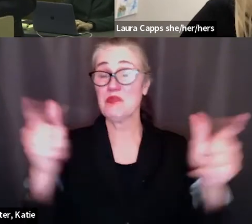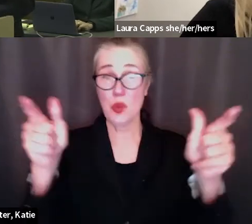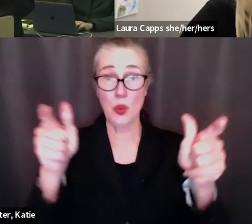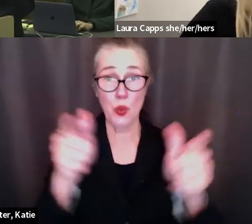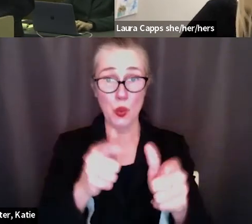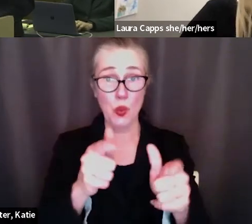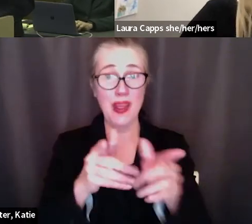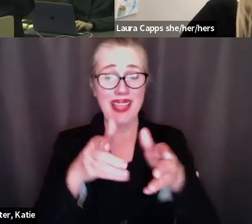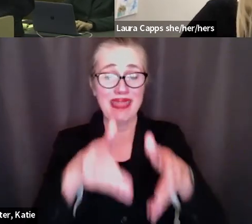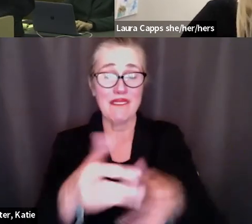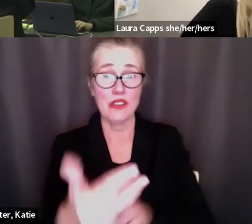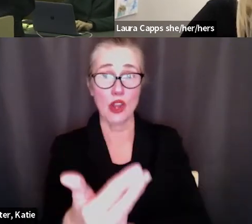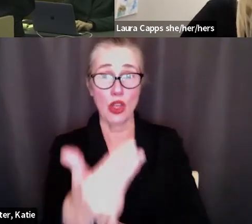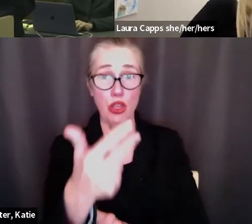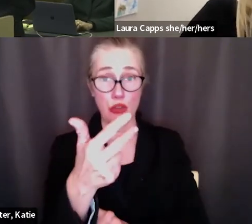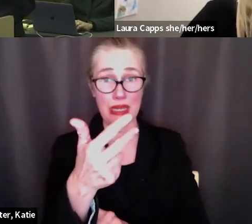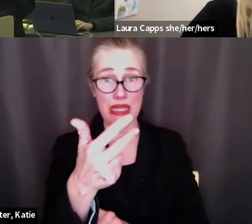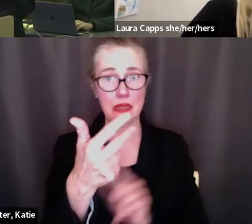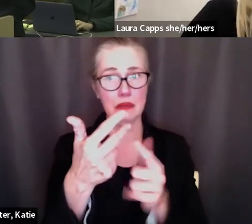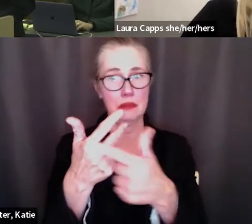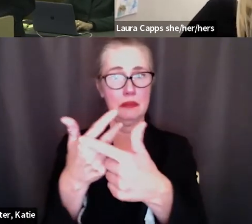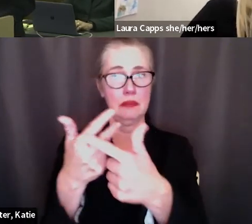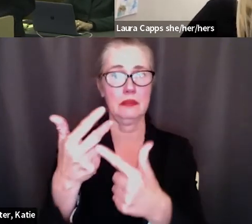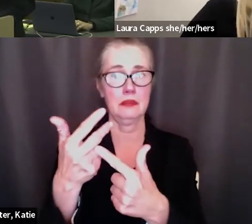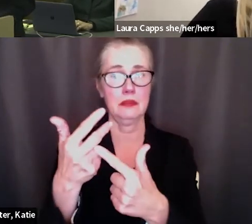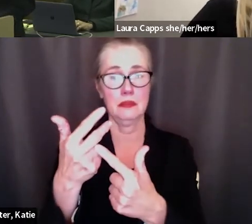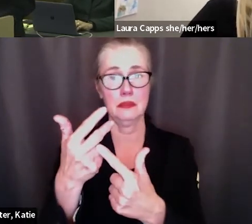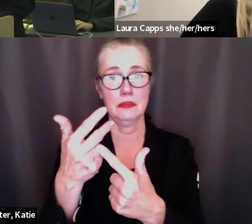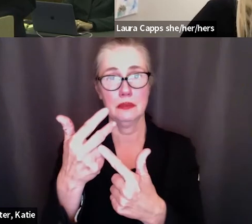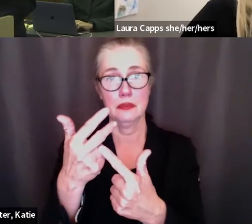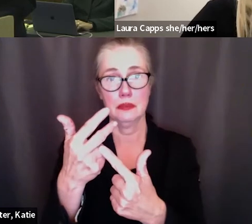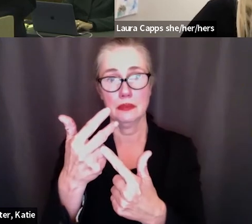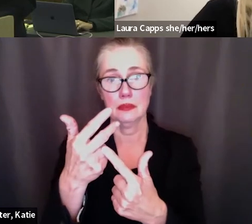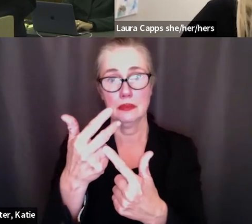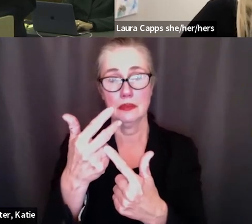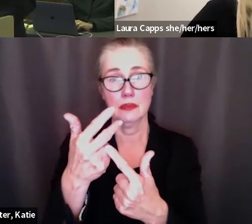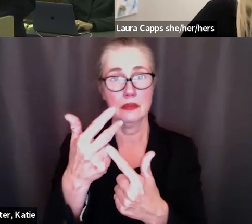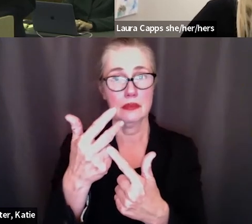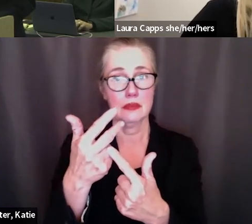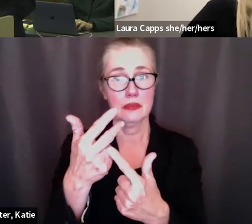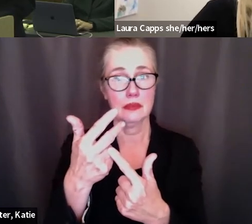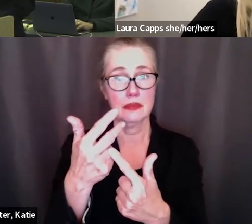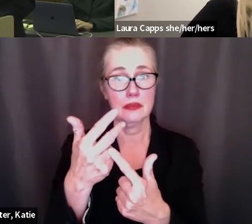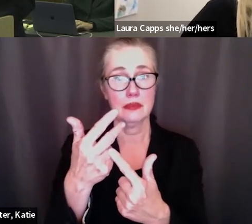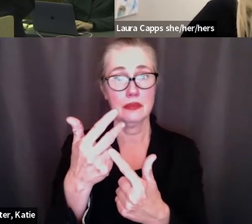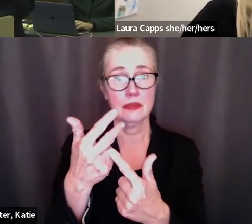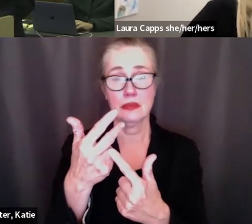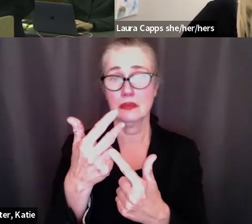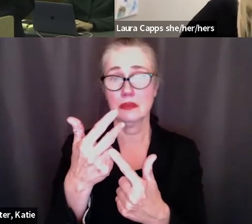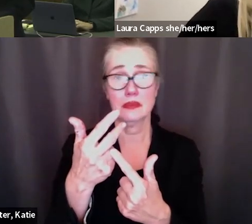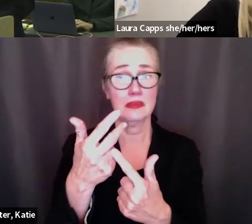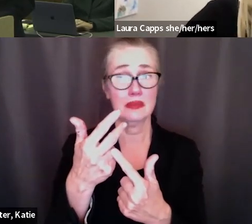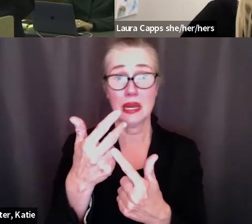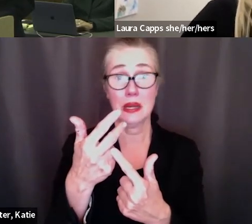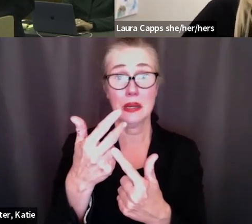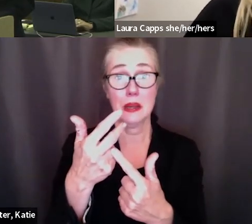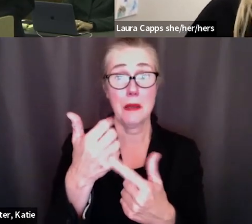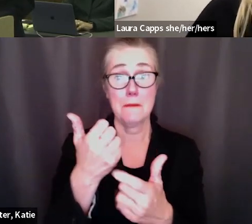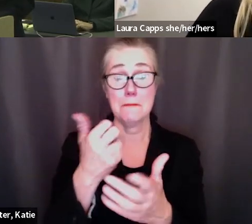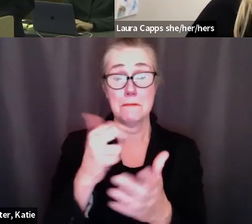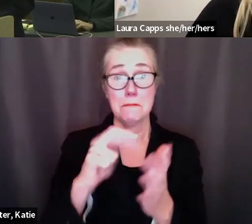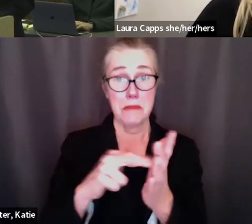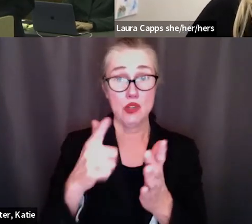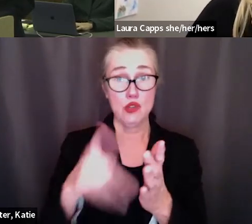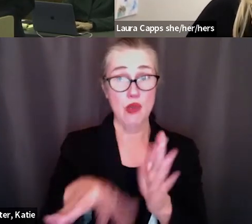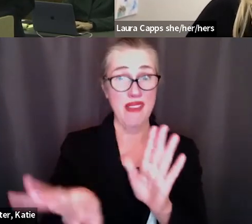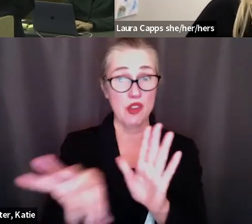also indicates the number three which doesn't necessarily mean that you have to pick three maps